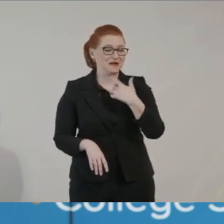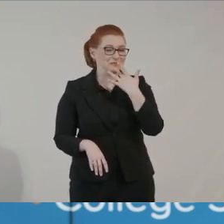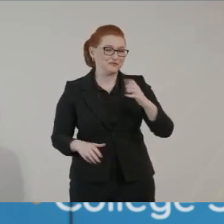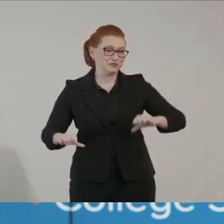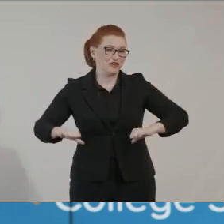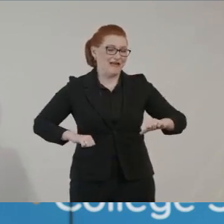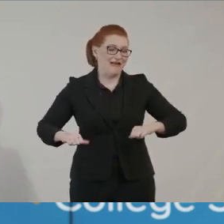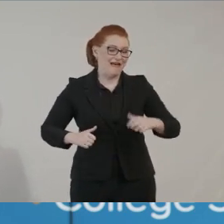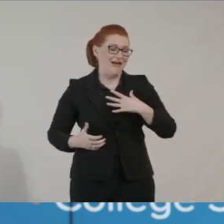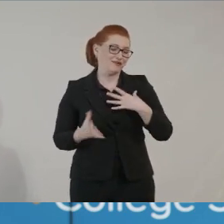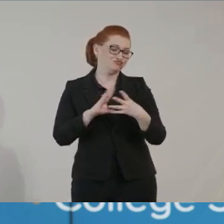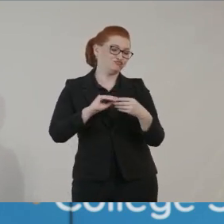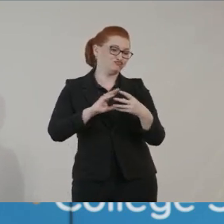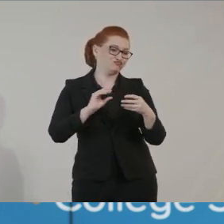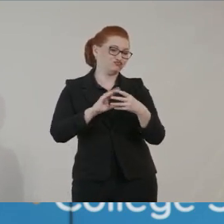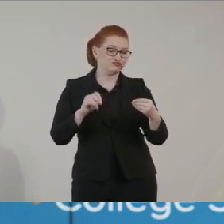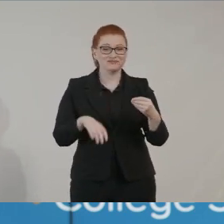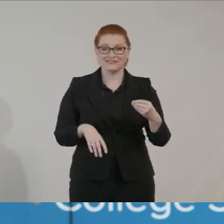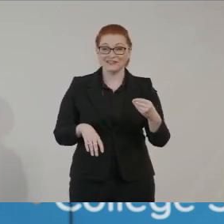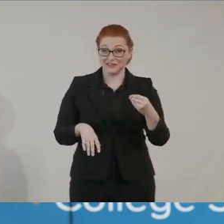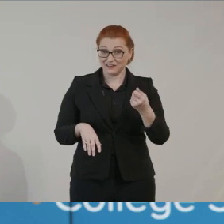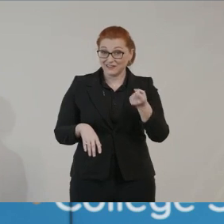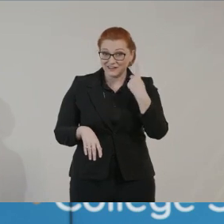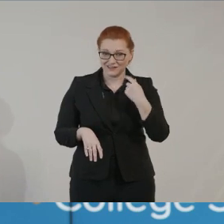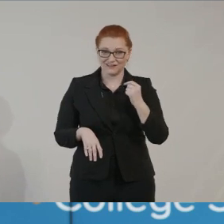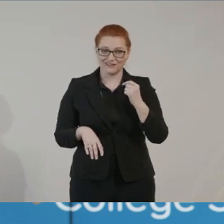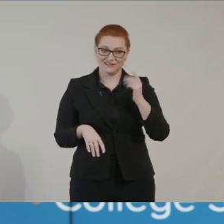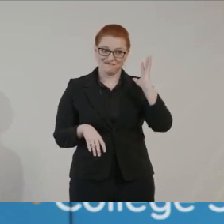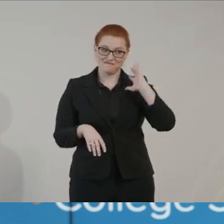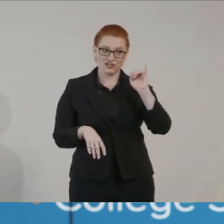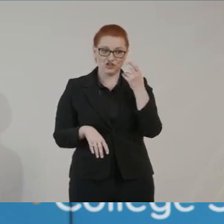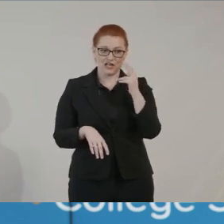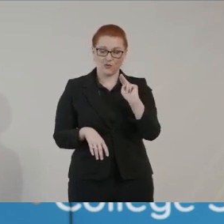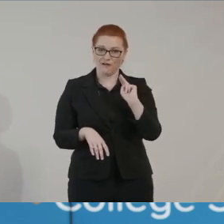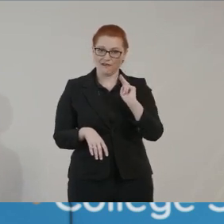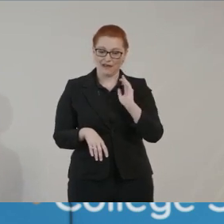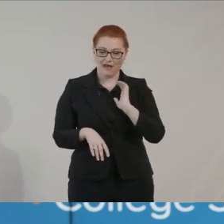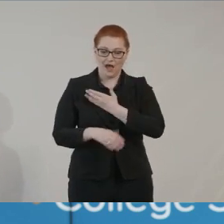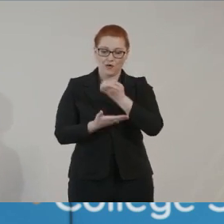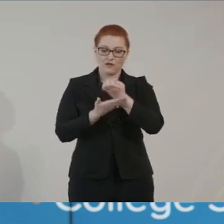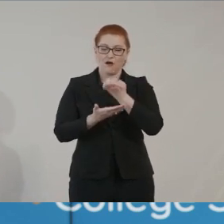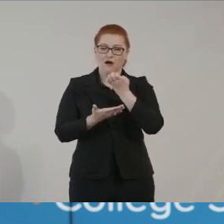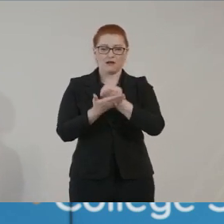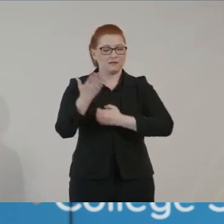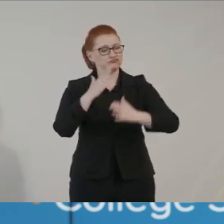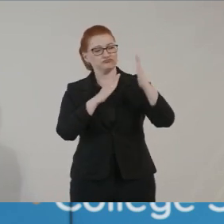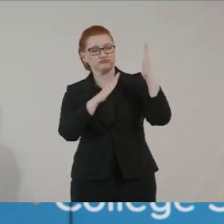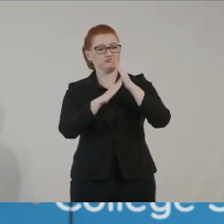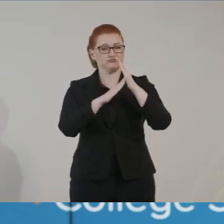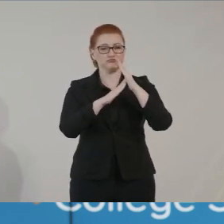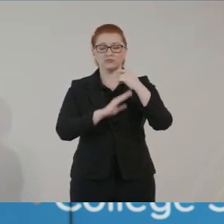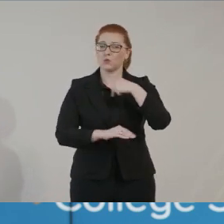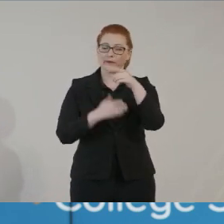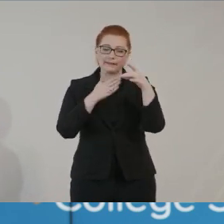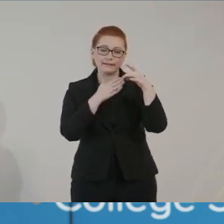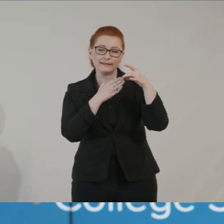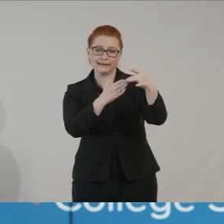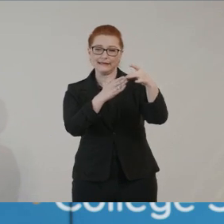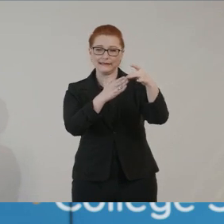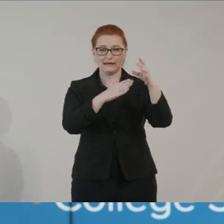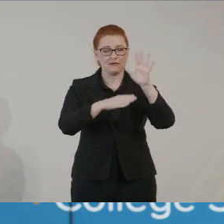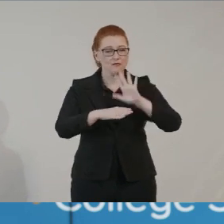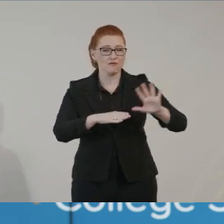bright light that our economy was. Arizona was leading the nation in economic growth,